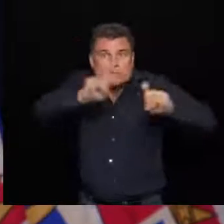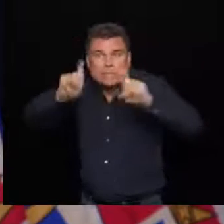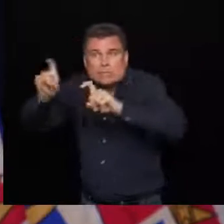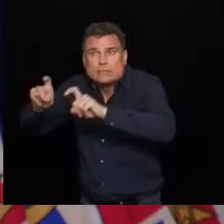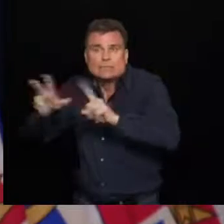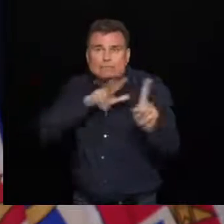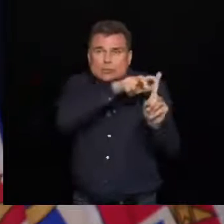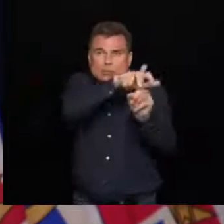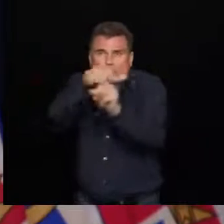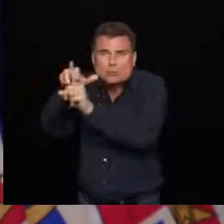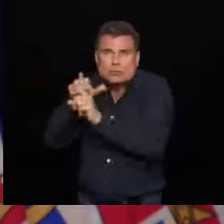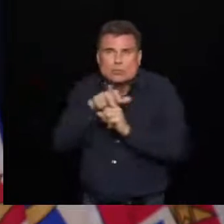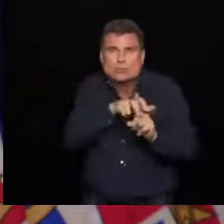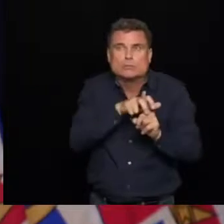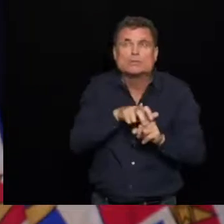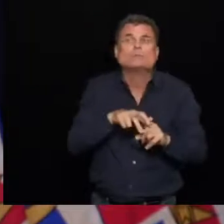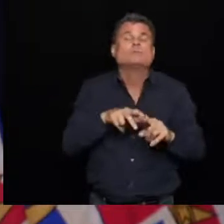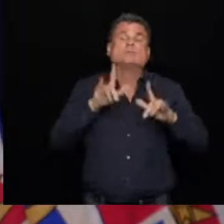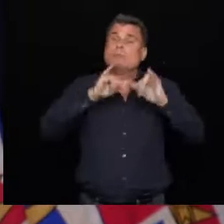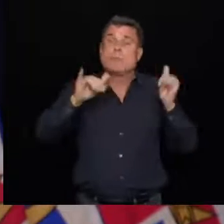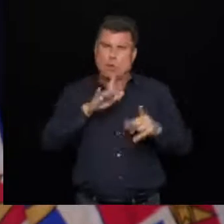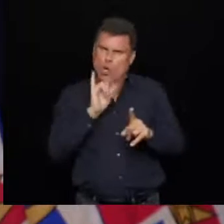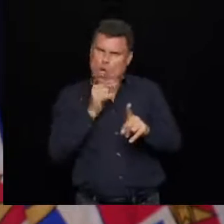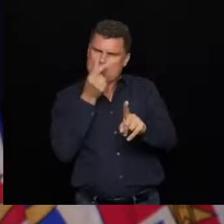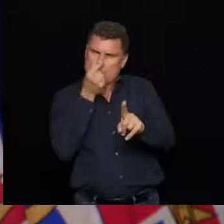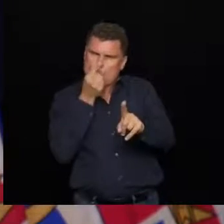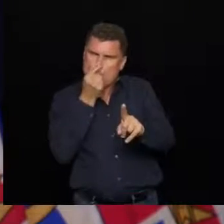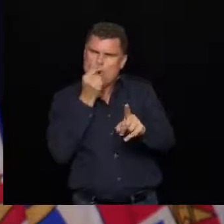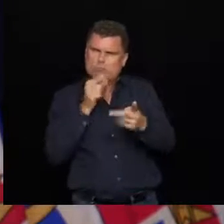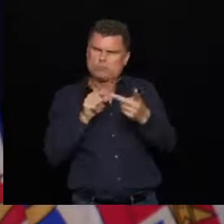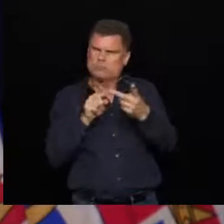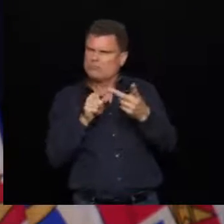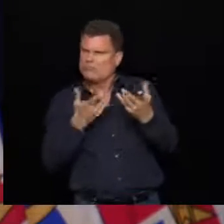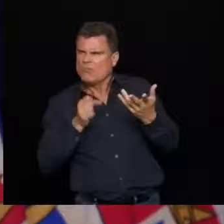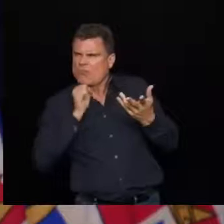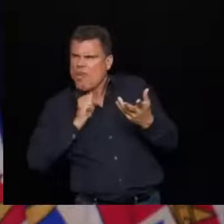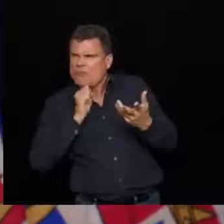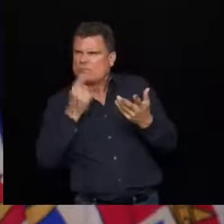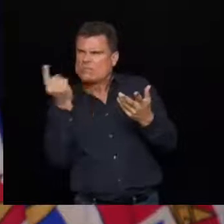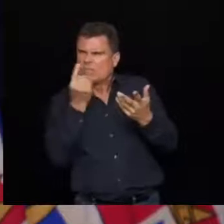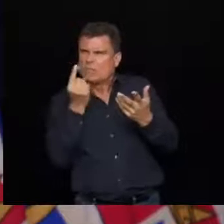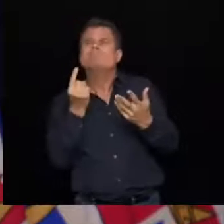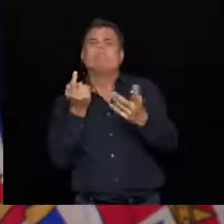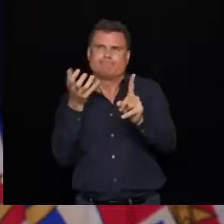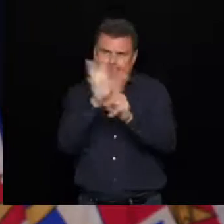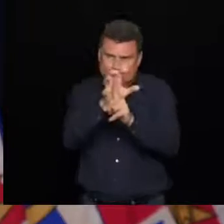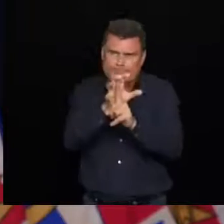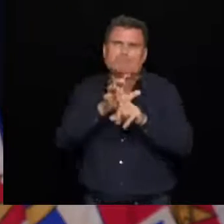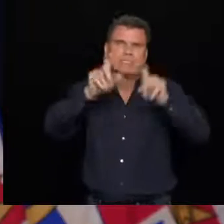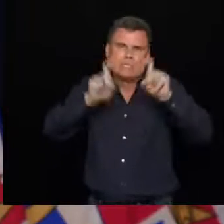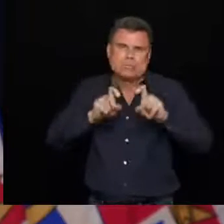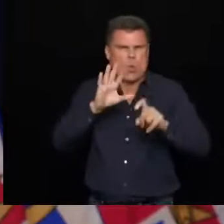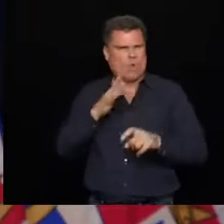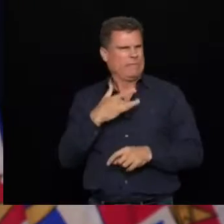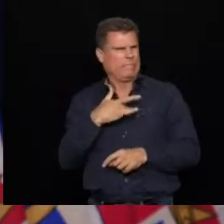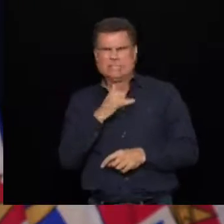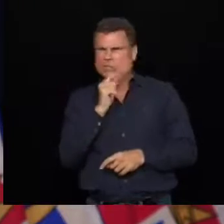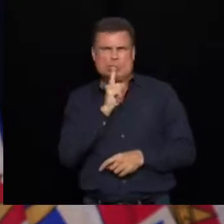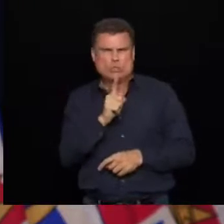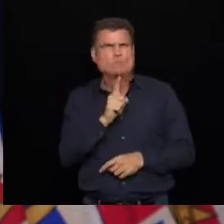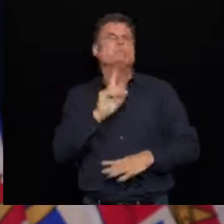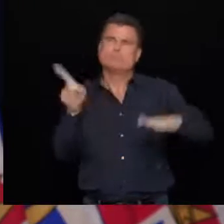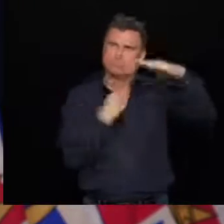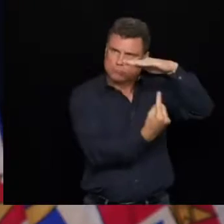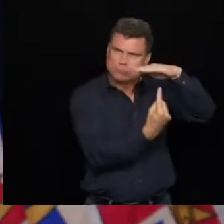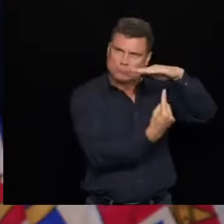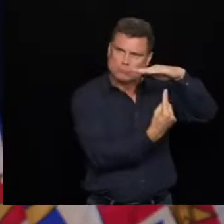they need to self-isolate. As we know, the test is only detects when you're shedding virus. So if somebody is in the